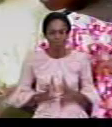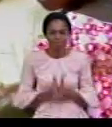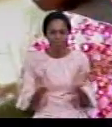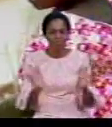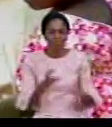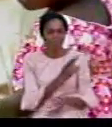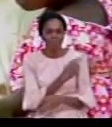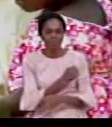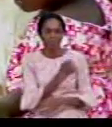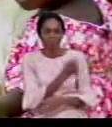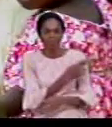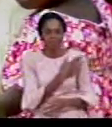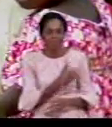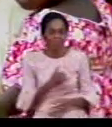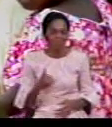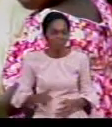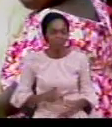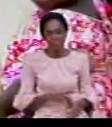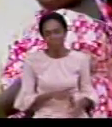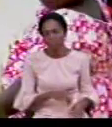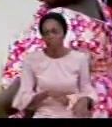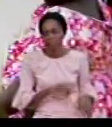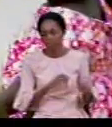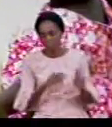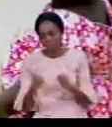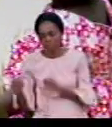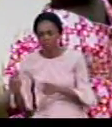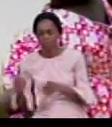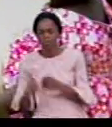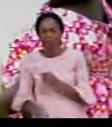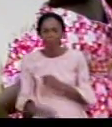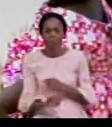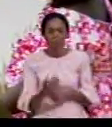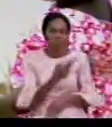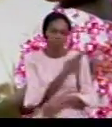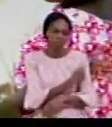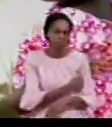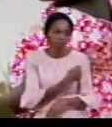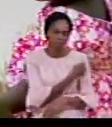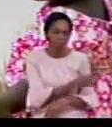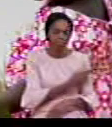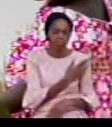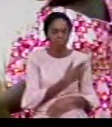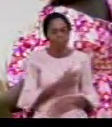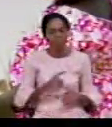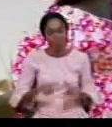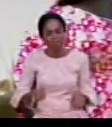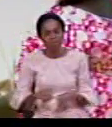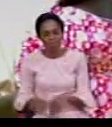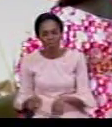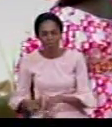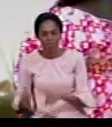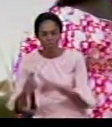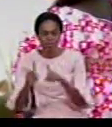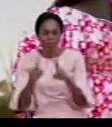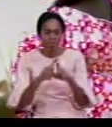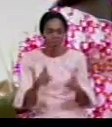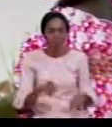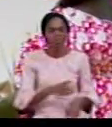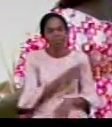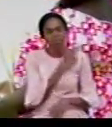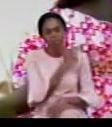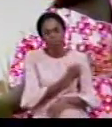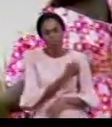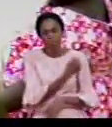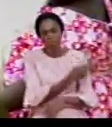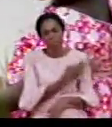they refer me to my tama. From my tama, they say we should go to Gwagwalada. So we just keep on